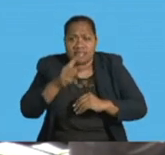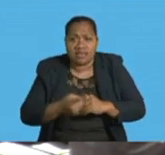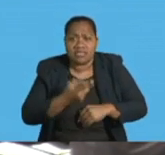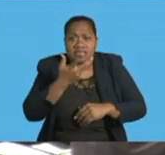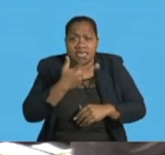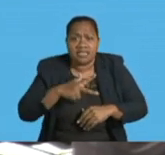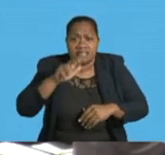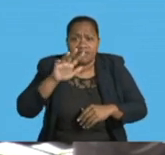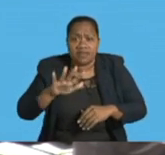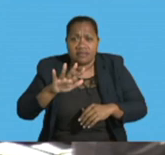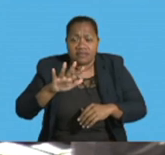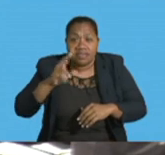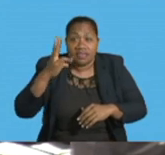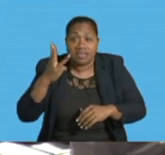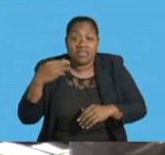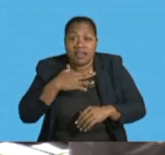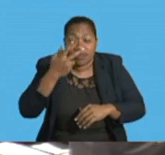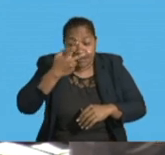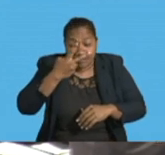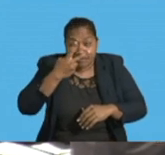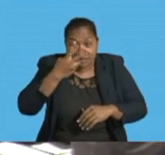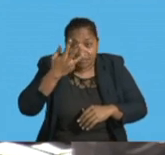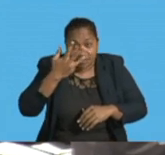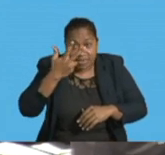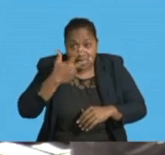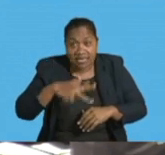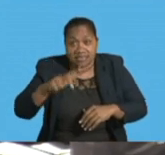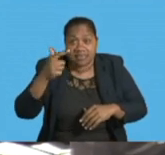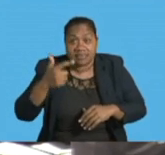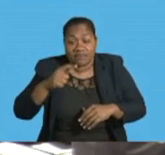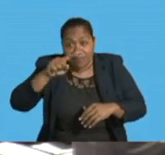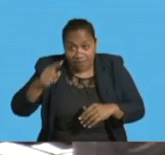$387,511 in US dollars, approximately